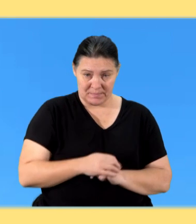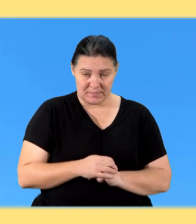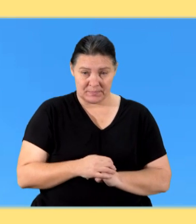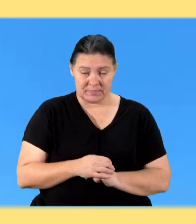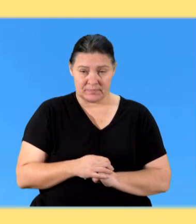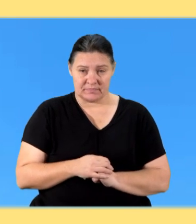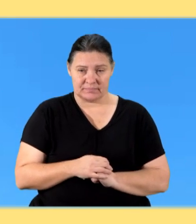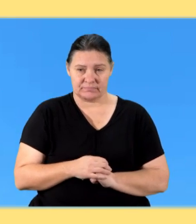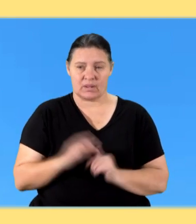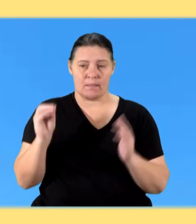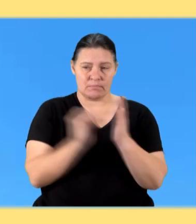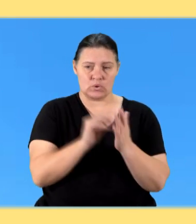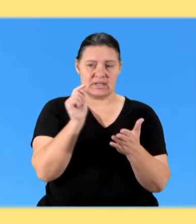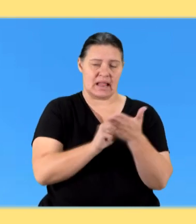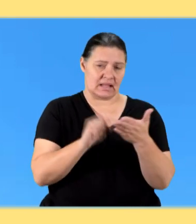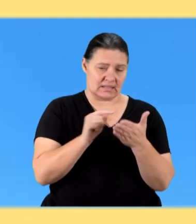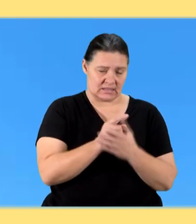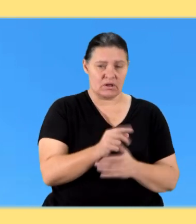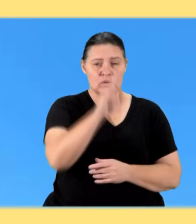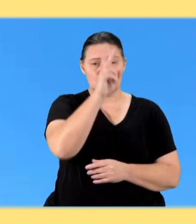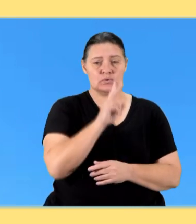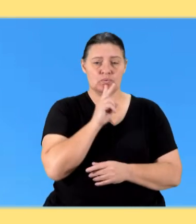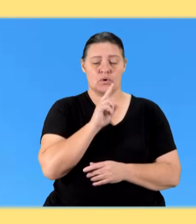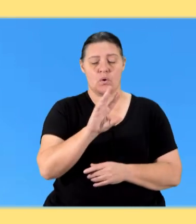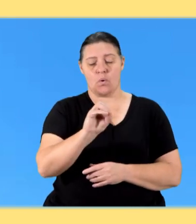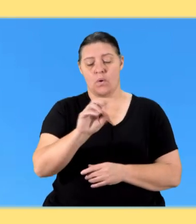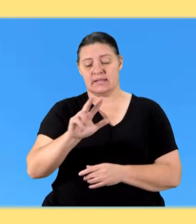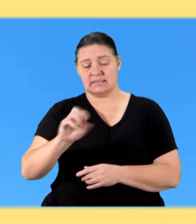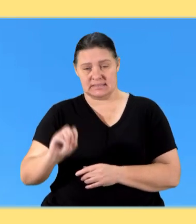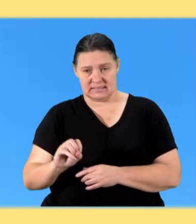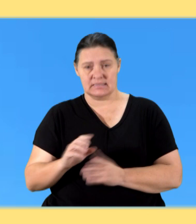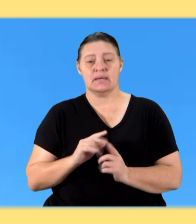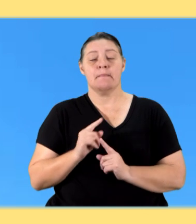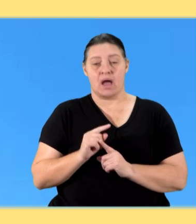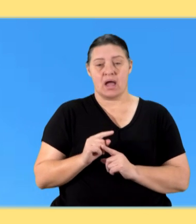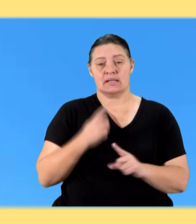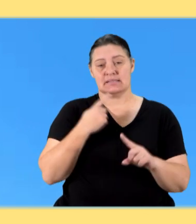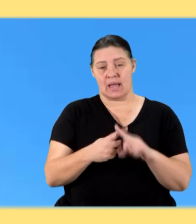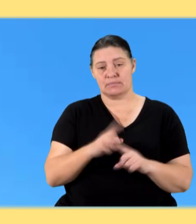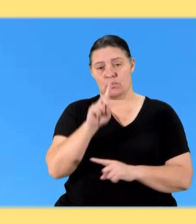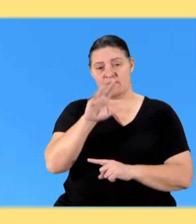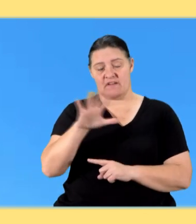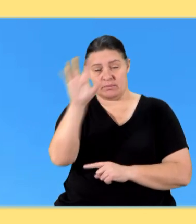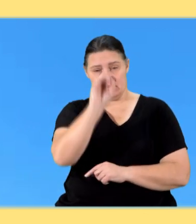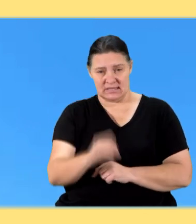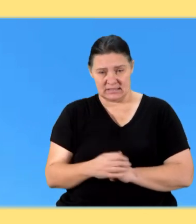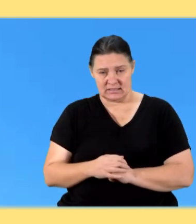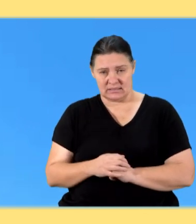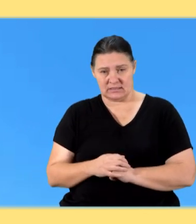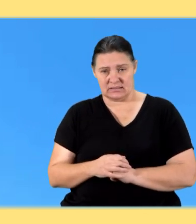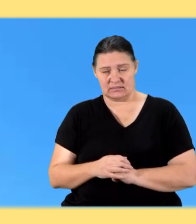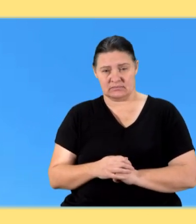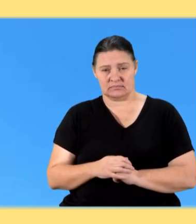15% of that. Please punch that in your calculator. 2,080 is your gross wage multiplied by